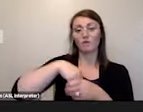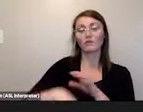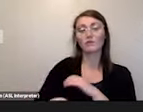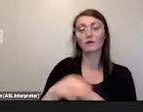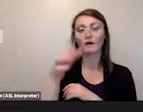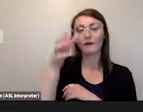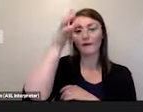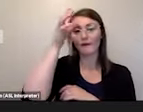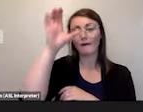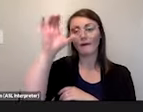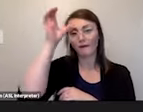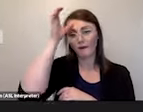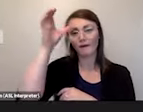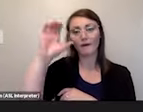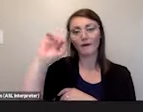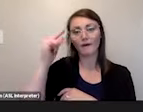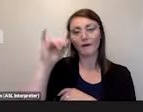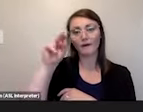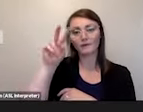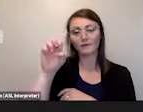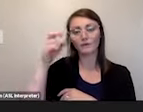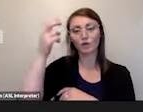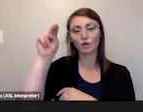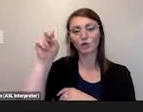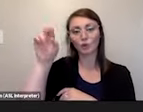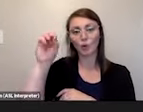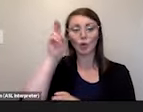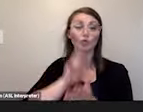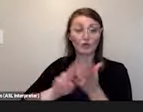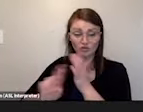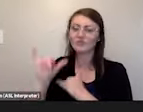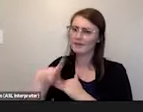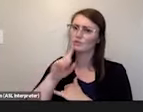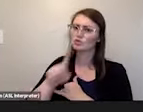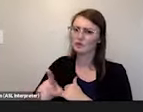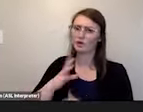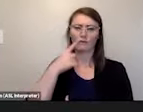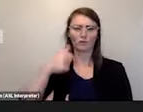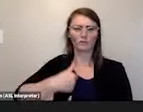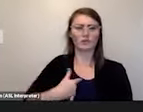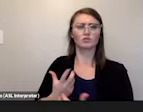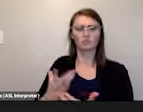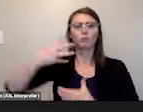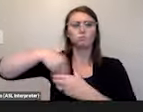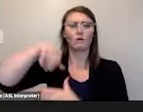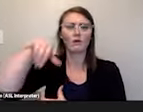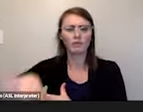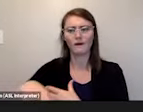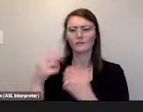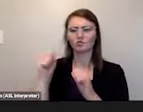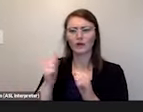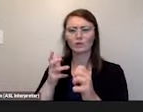research. So it hit really close to home, and it was really cool to actually create some ways of experiencing the brain tactily,